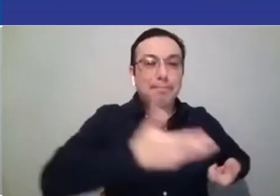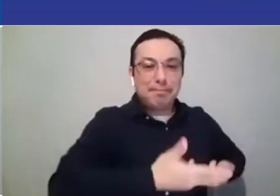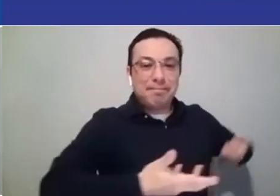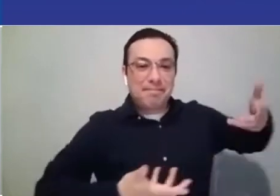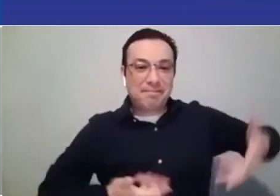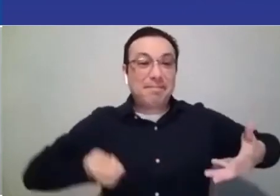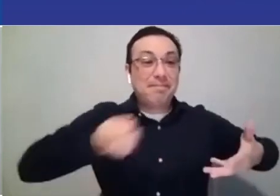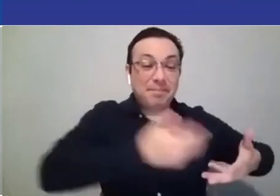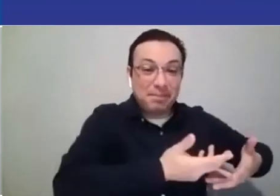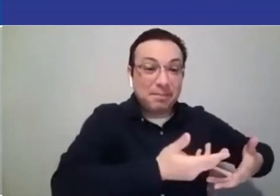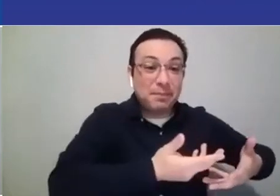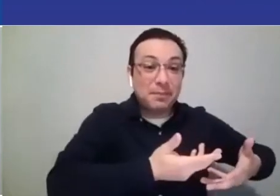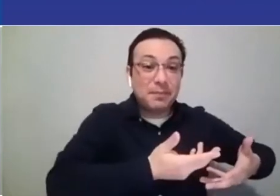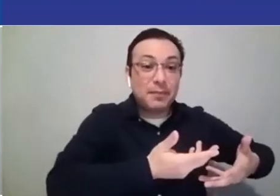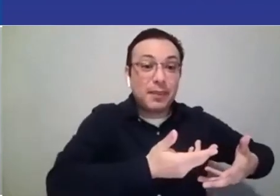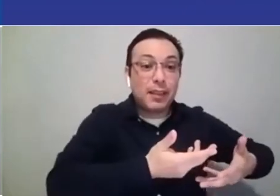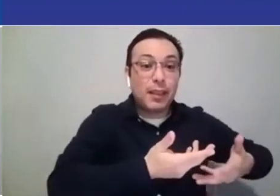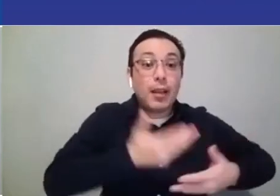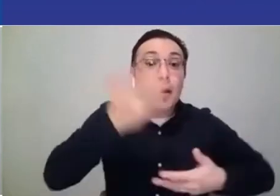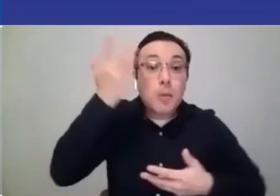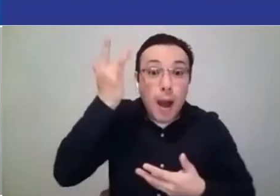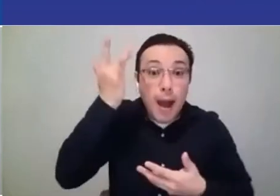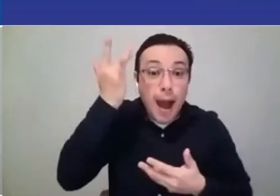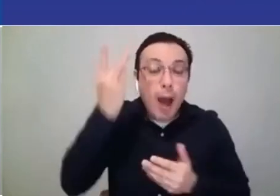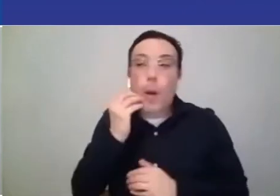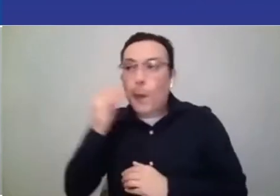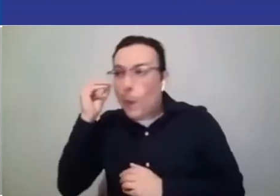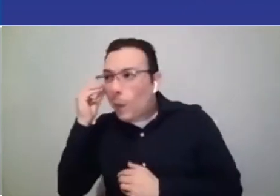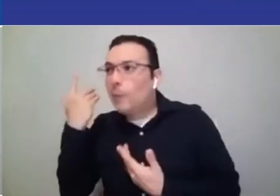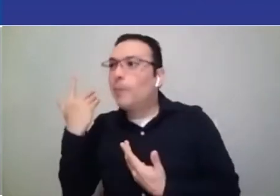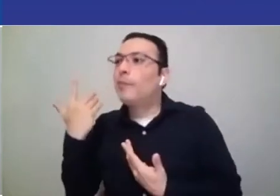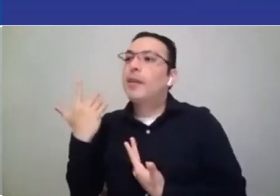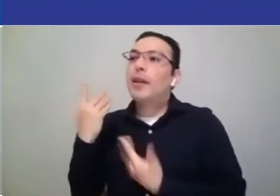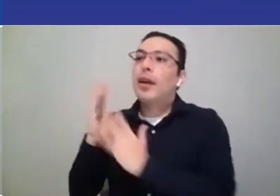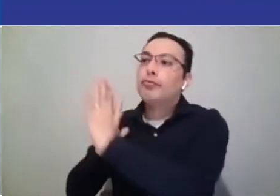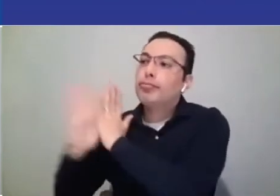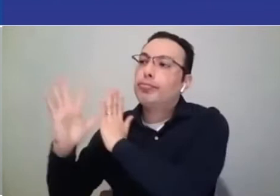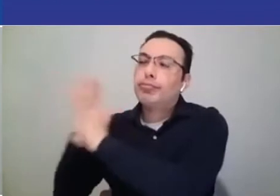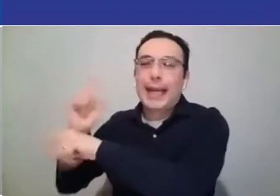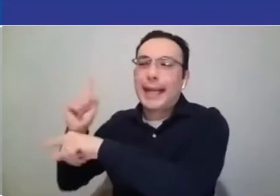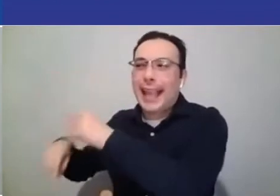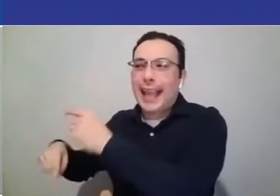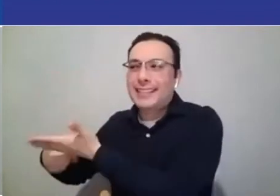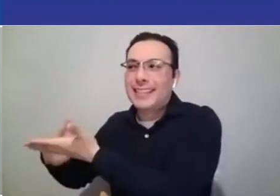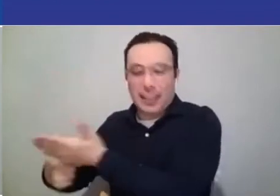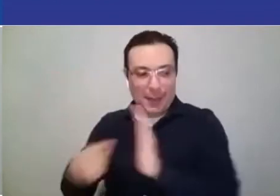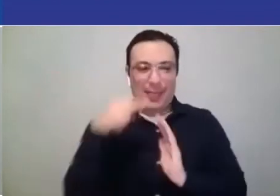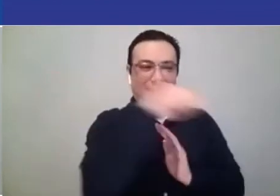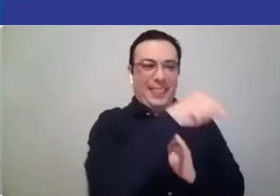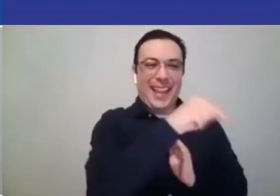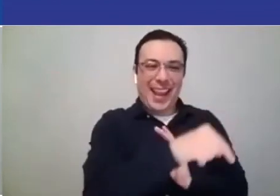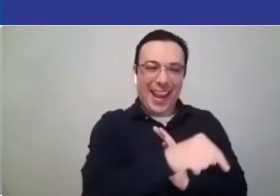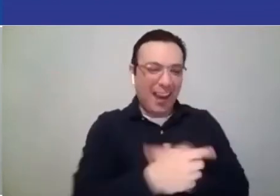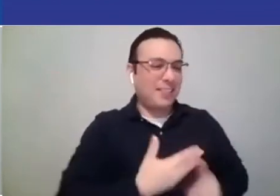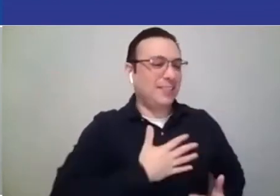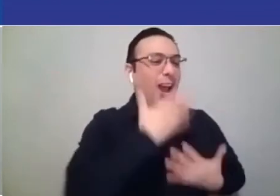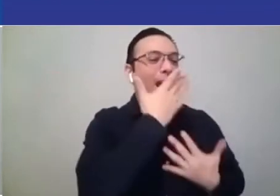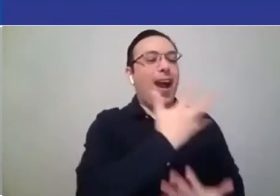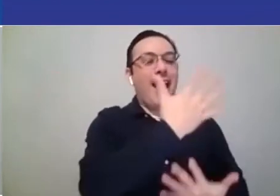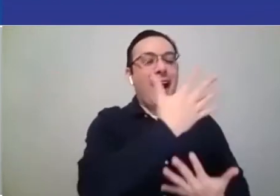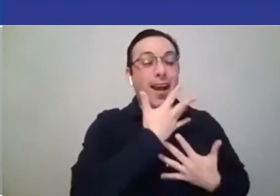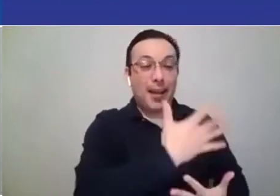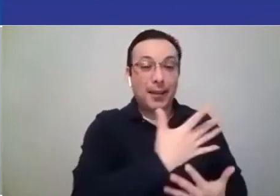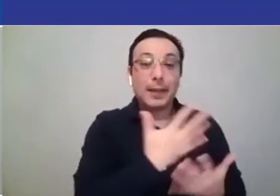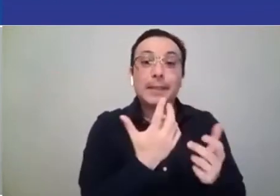like getting to talk about these things and express things that they couldn't do in like the general public. So it becomes a disruption in